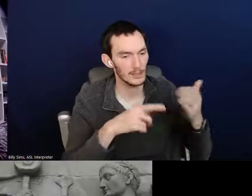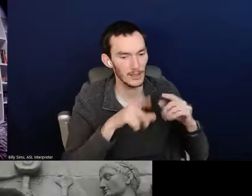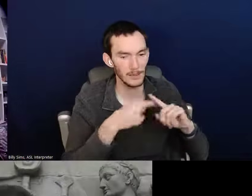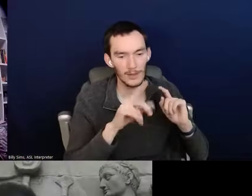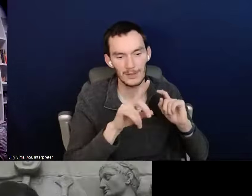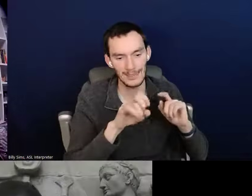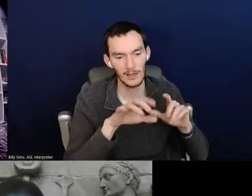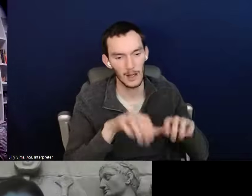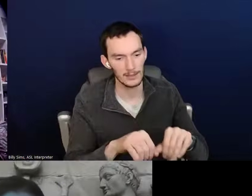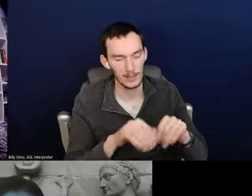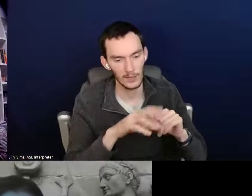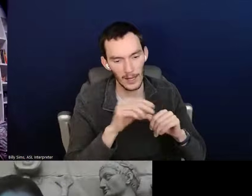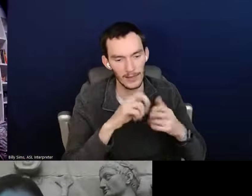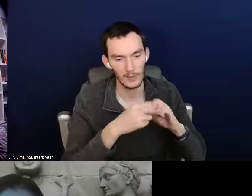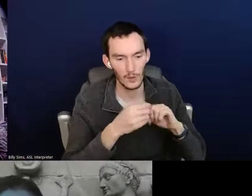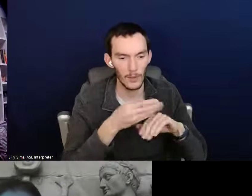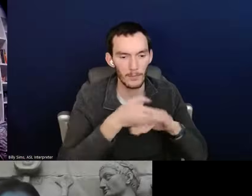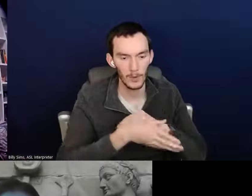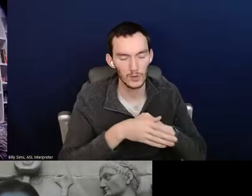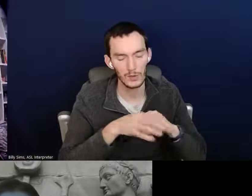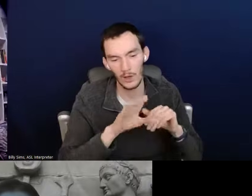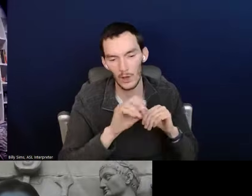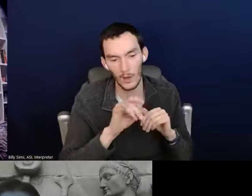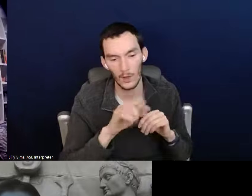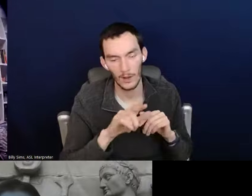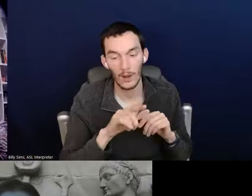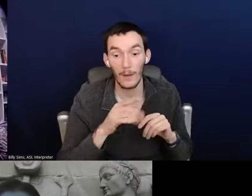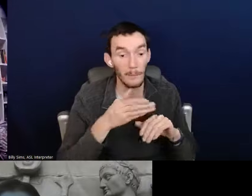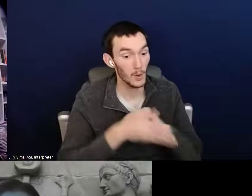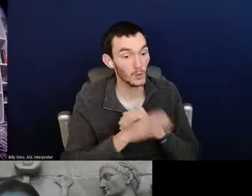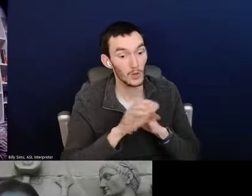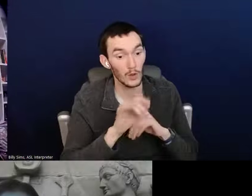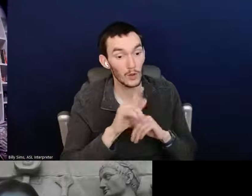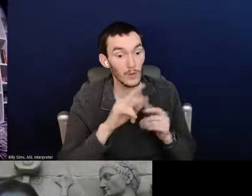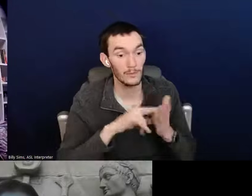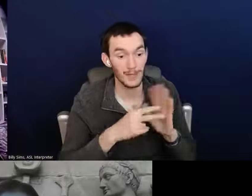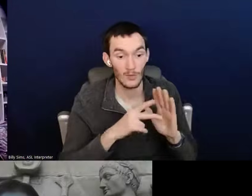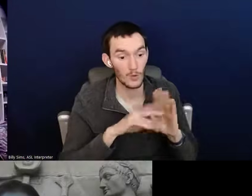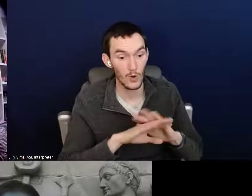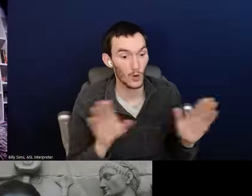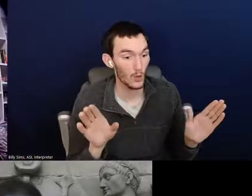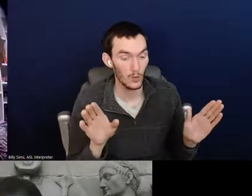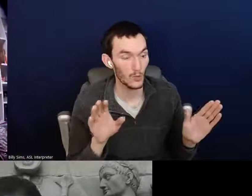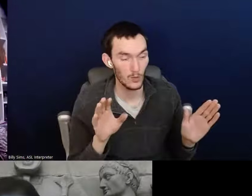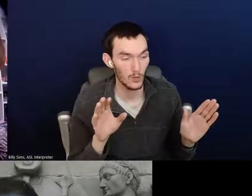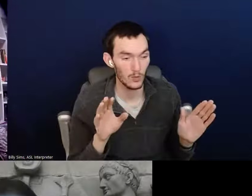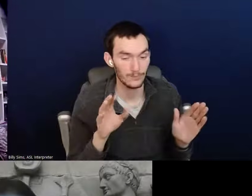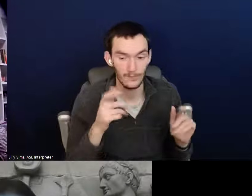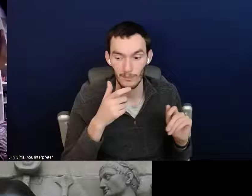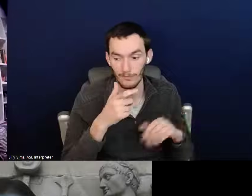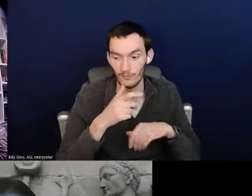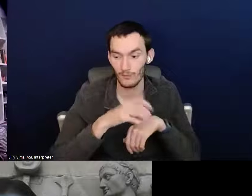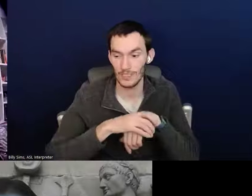and with this issue with the post-colonial is that it's post-colonial in that we are no longer like the British are no